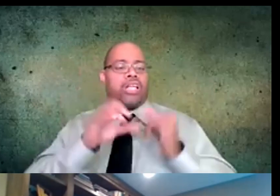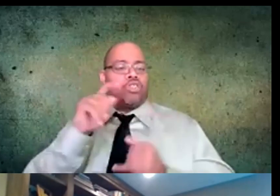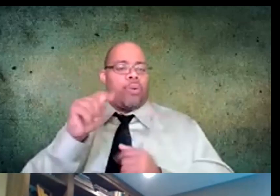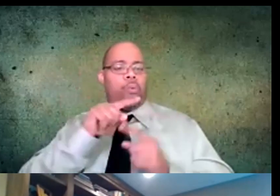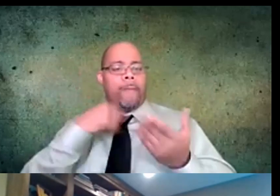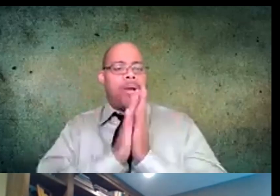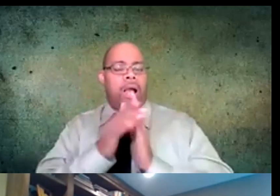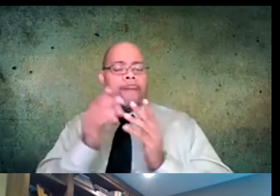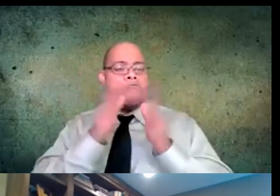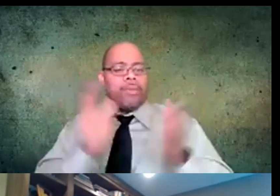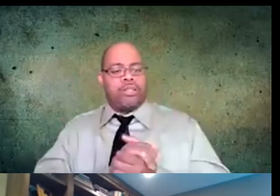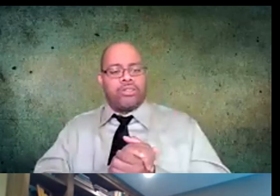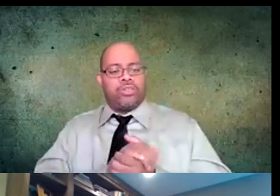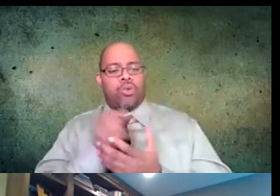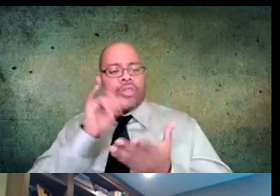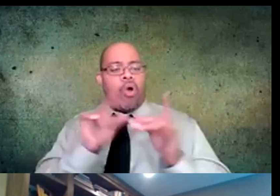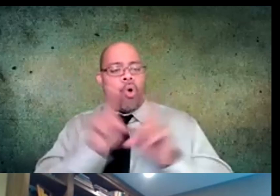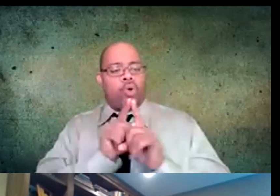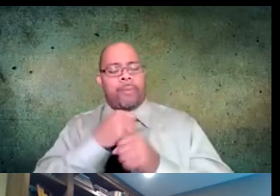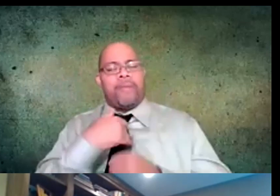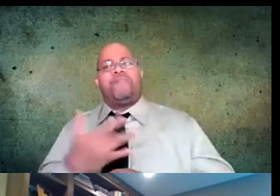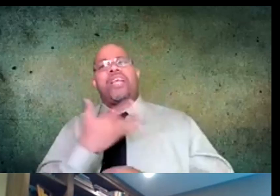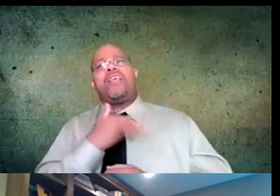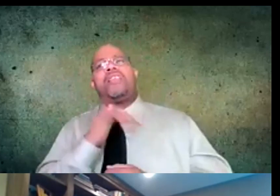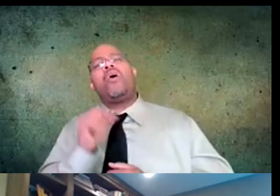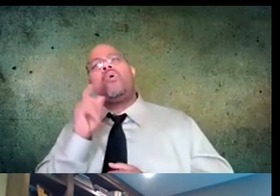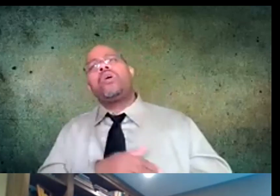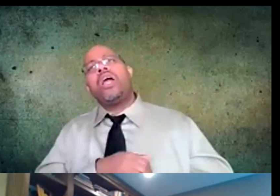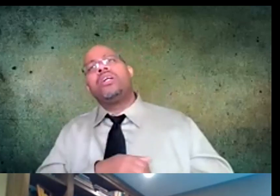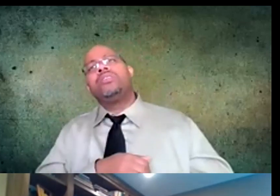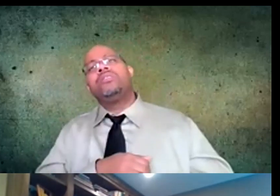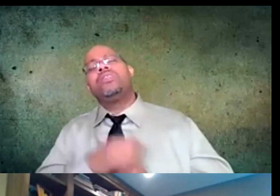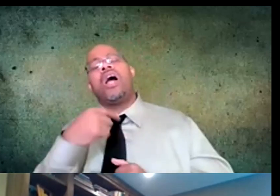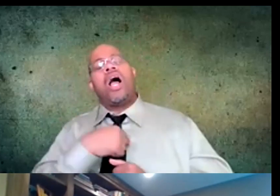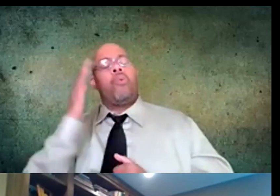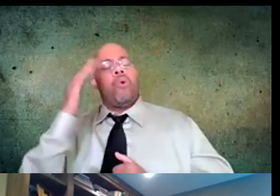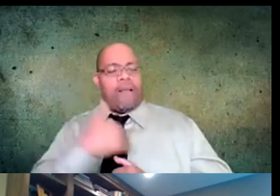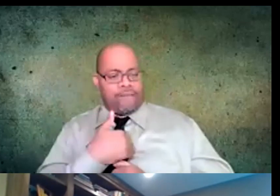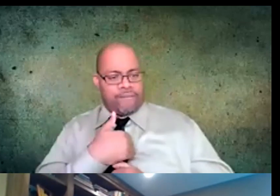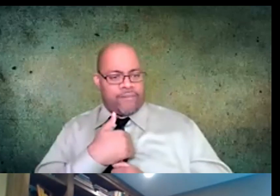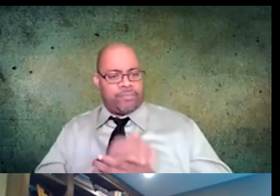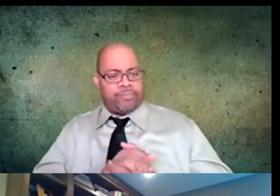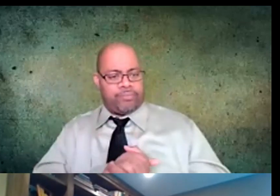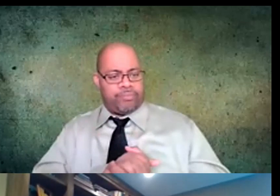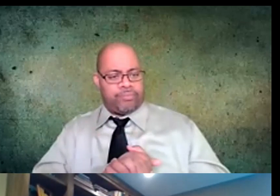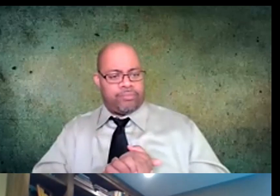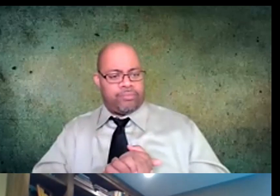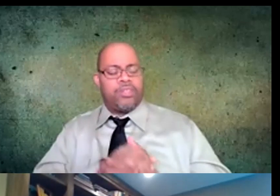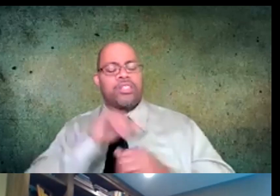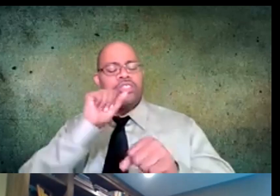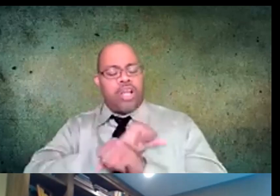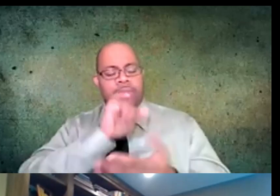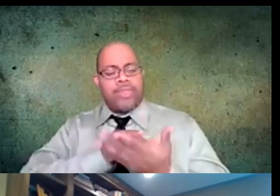public. So that also made me feel that, okay, I will have a job that